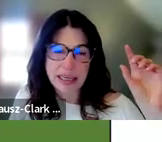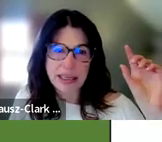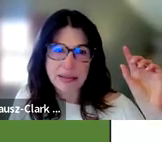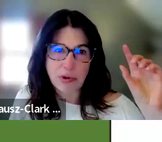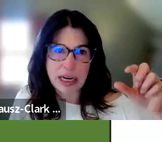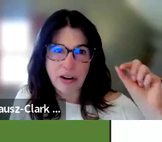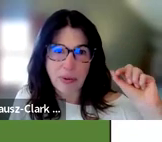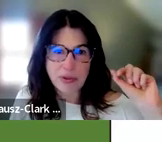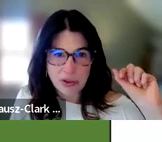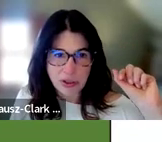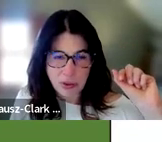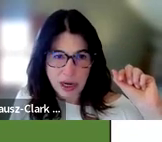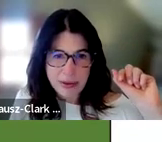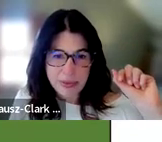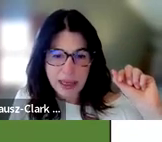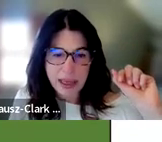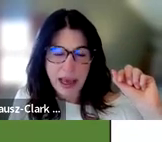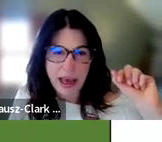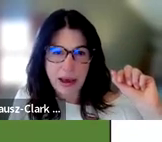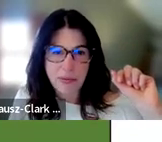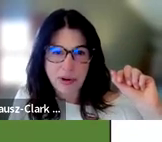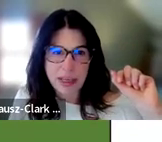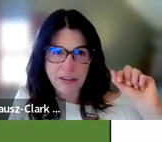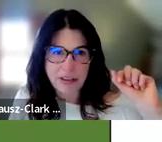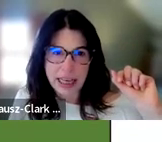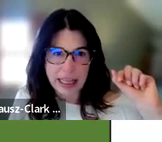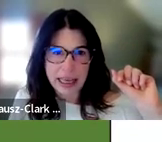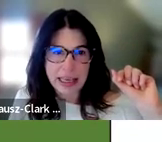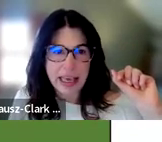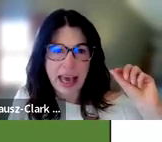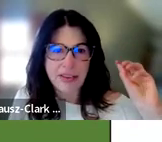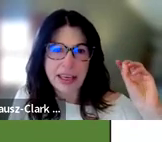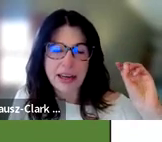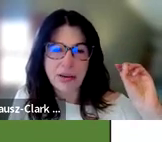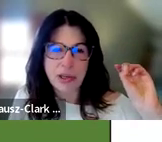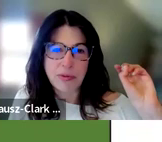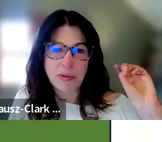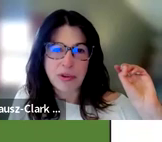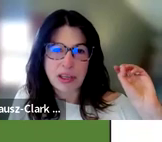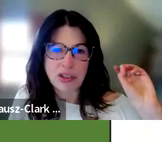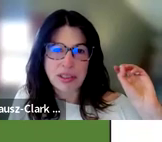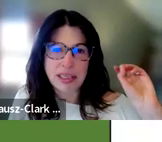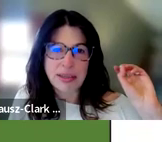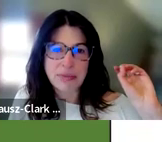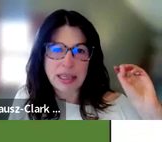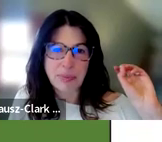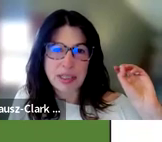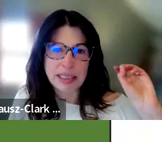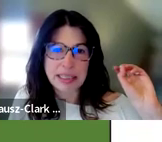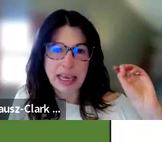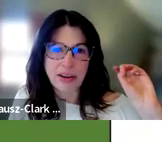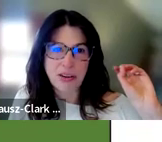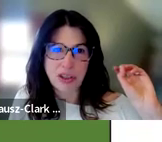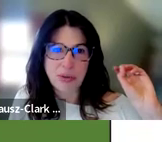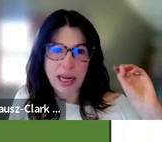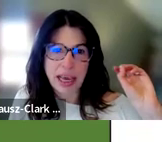next is we're going to hear our personal story from Kate Vitella. And then we will move into systems